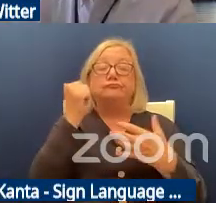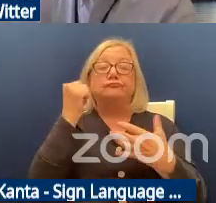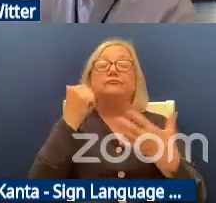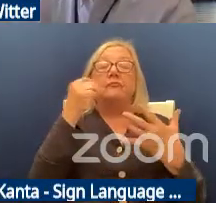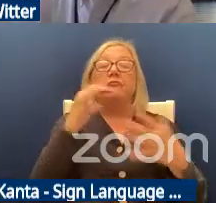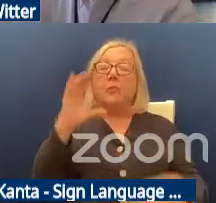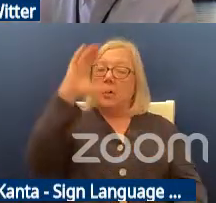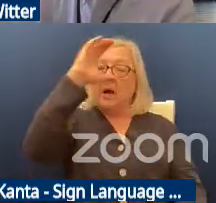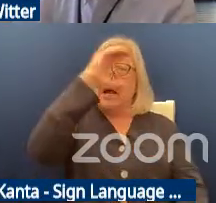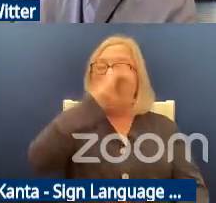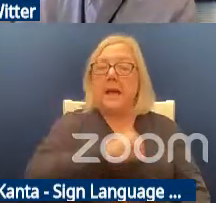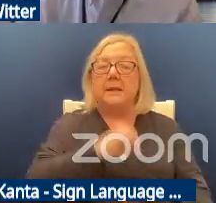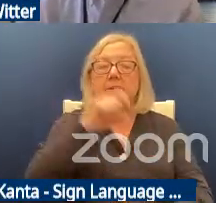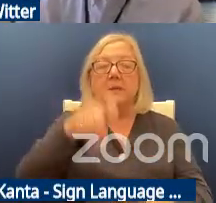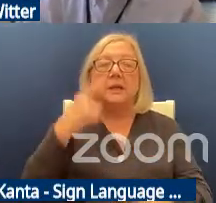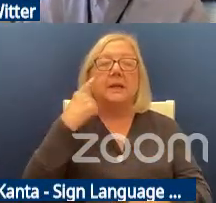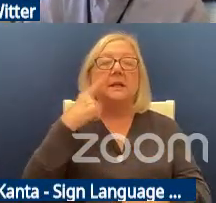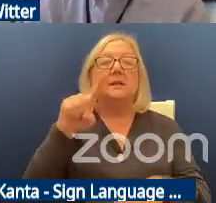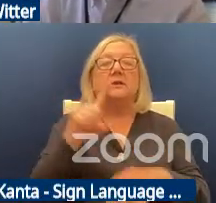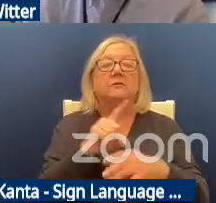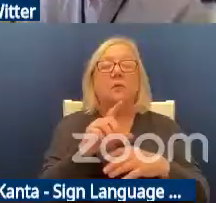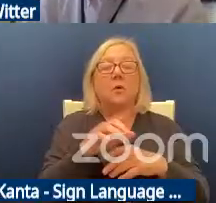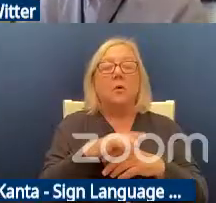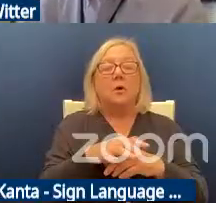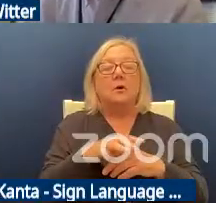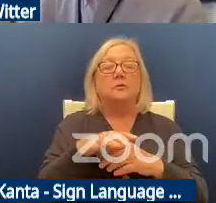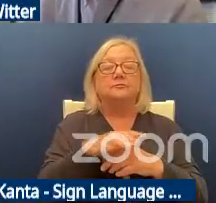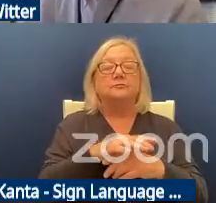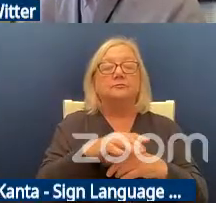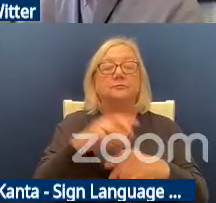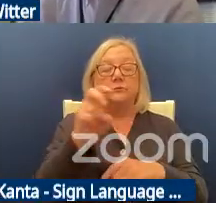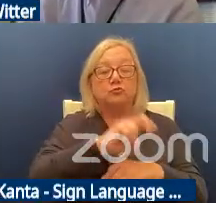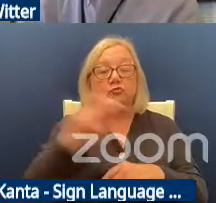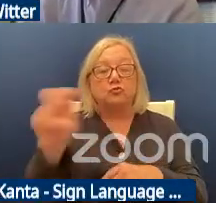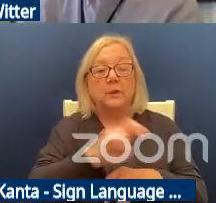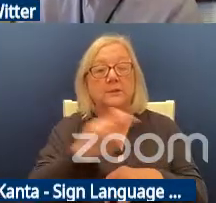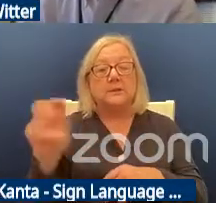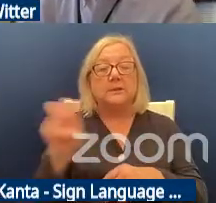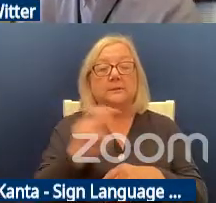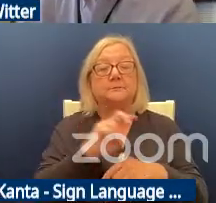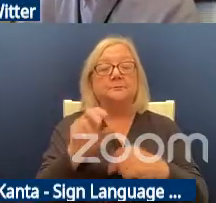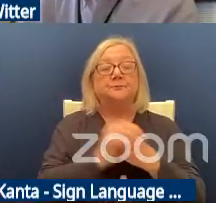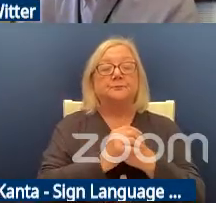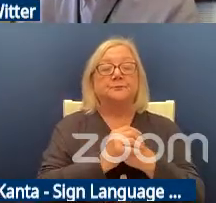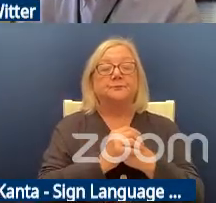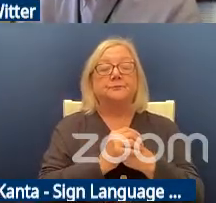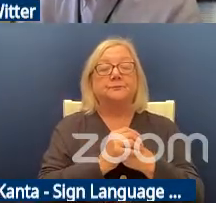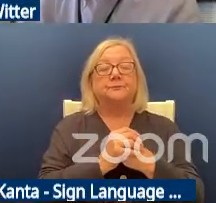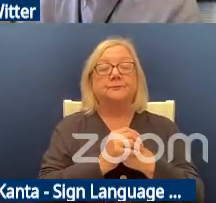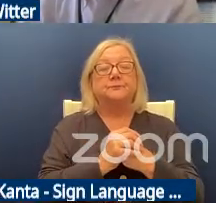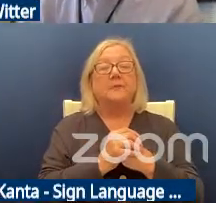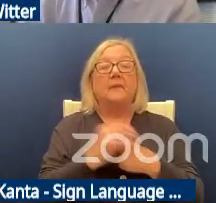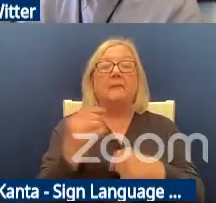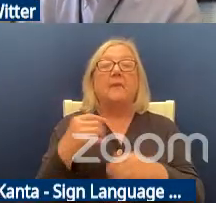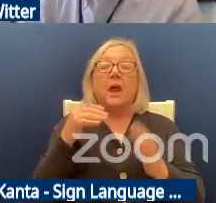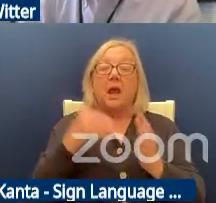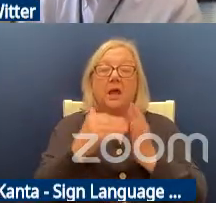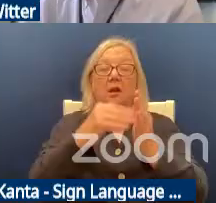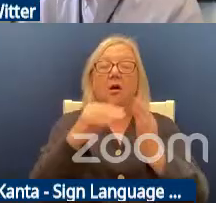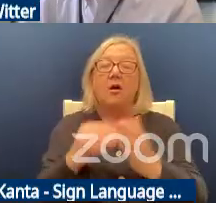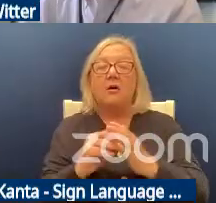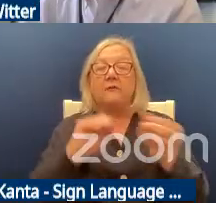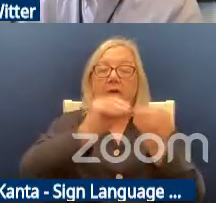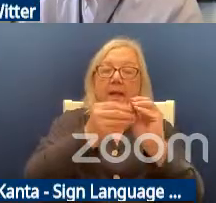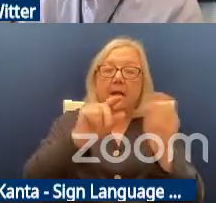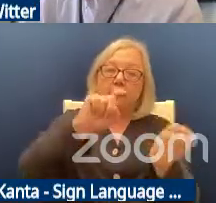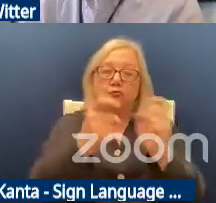regional system. It's multimodal in nature, et cetera, routinely recalibrated and so forth. What I hear you saying in the